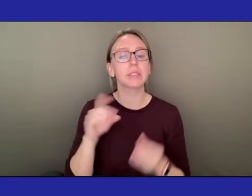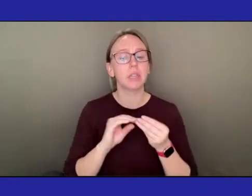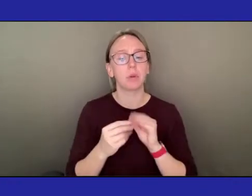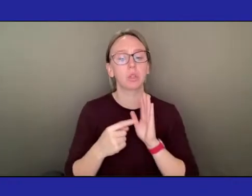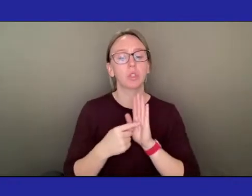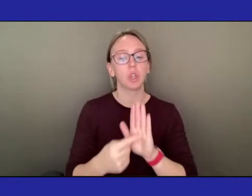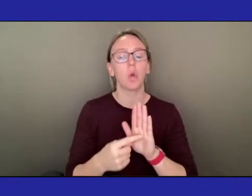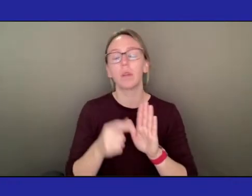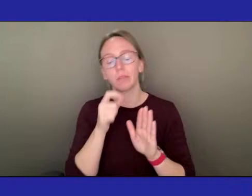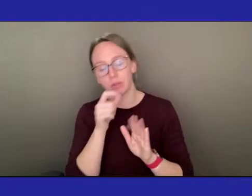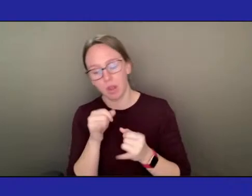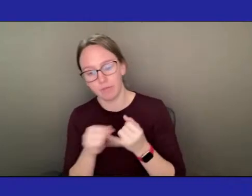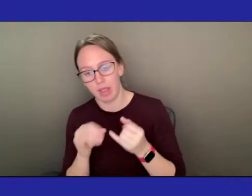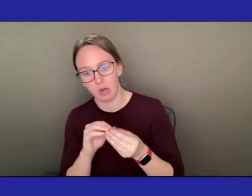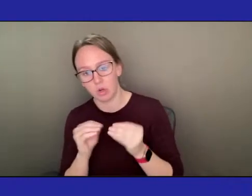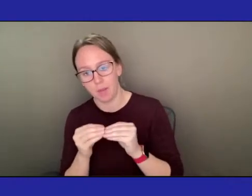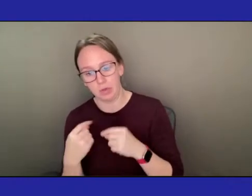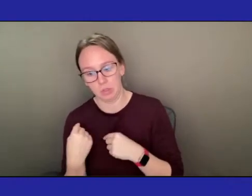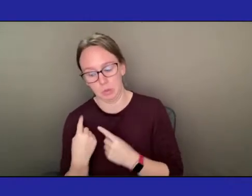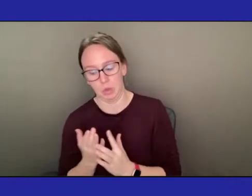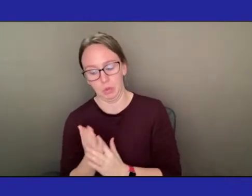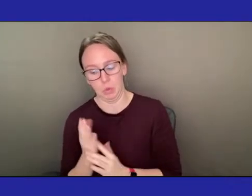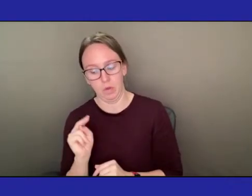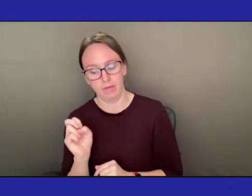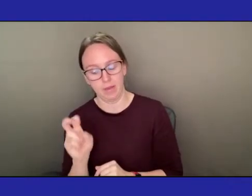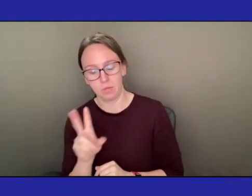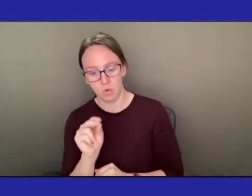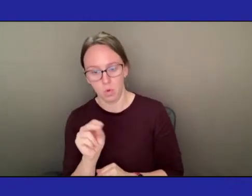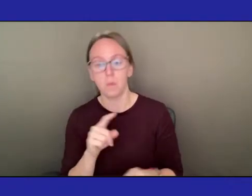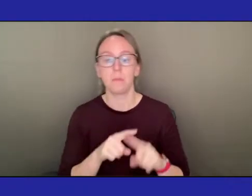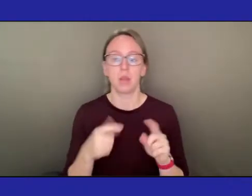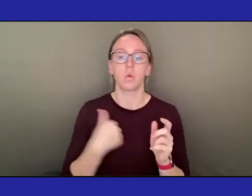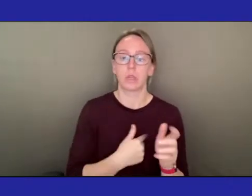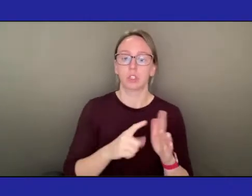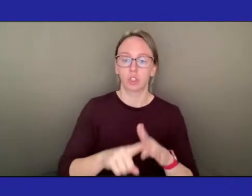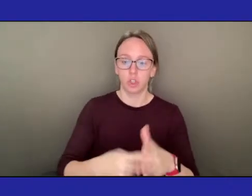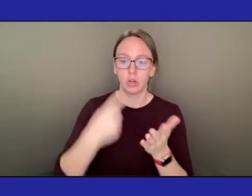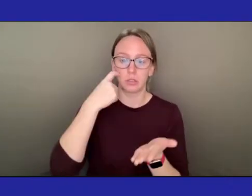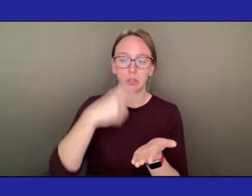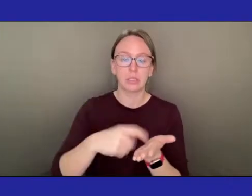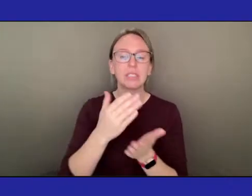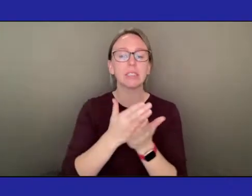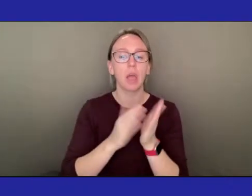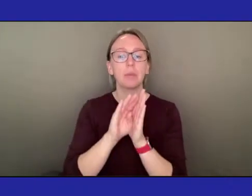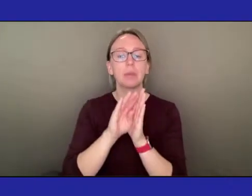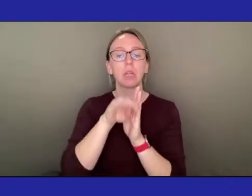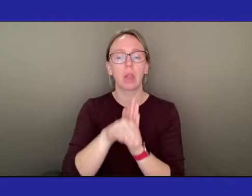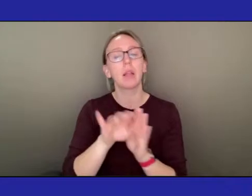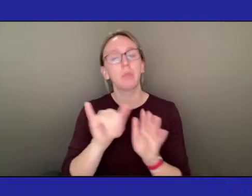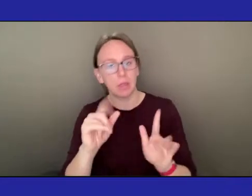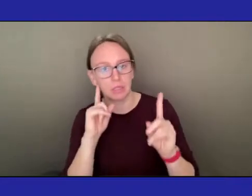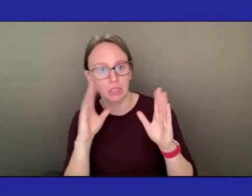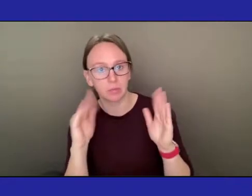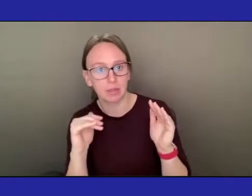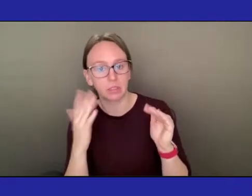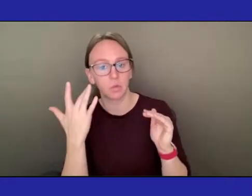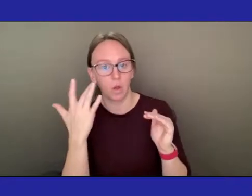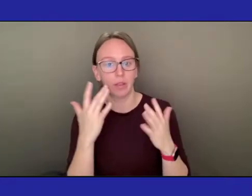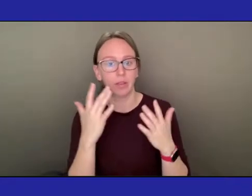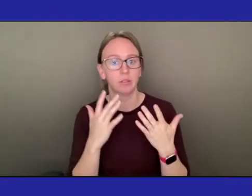final numbers through November. We are starting to see some decline, which is expected, right? Because in the end, we